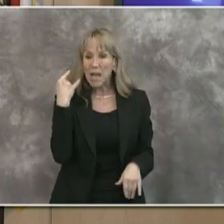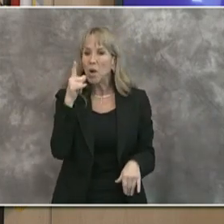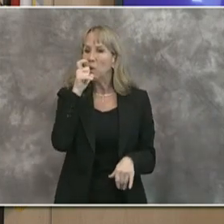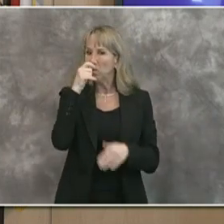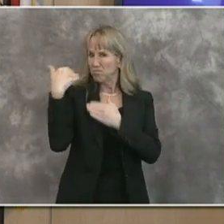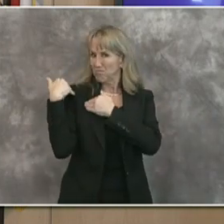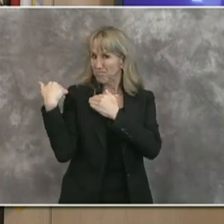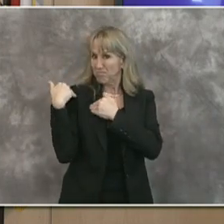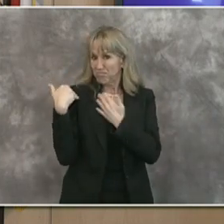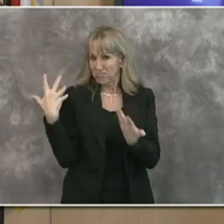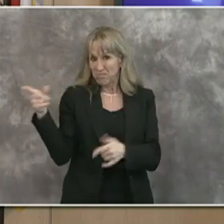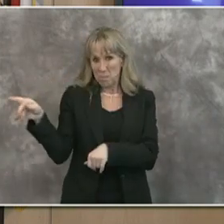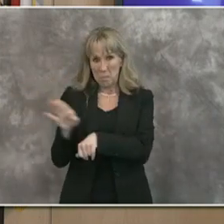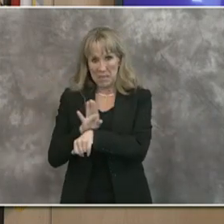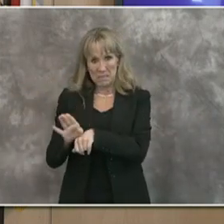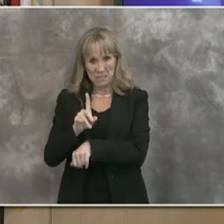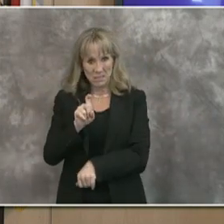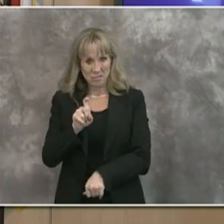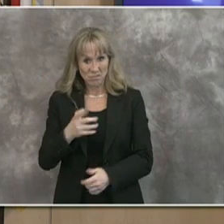that?